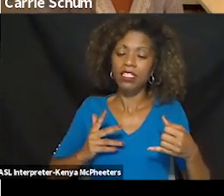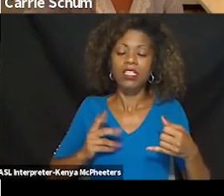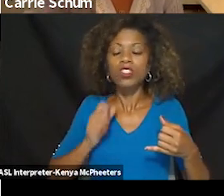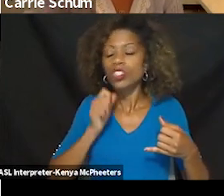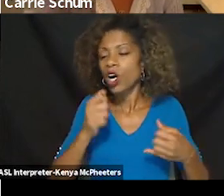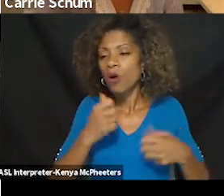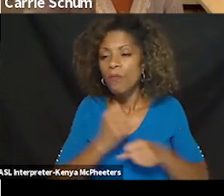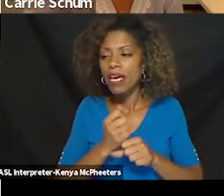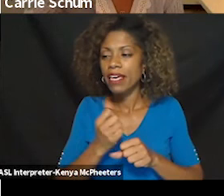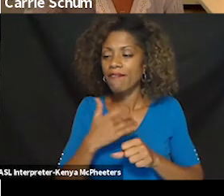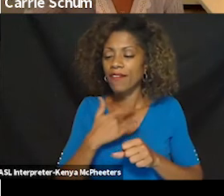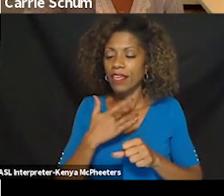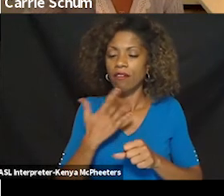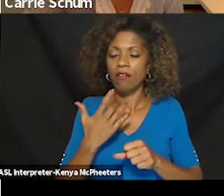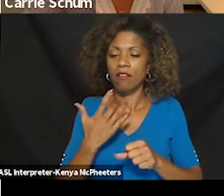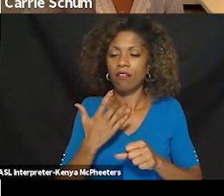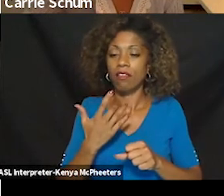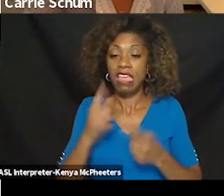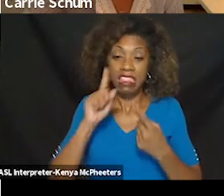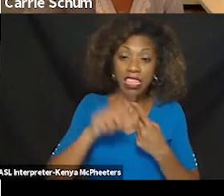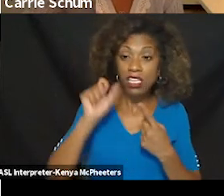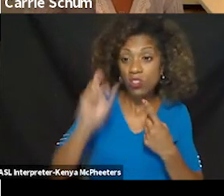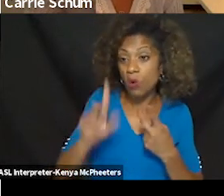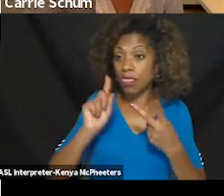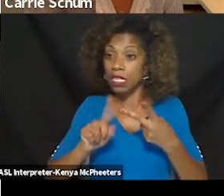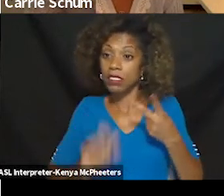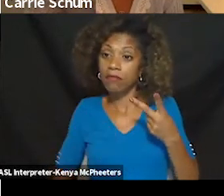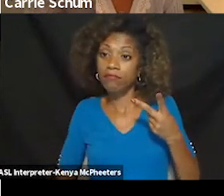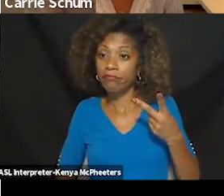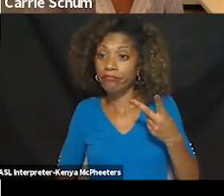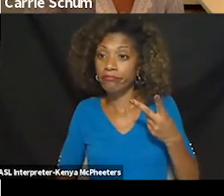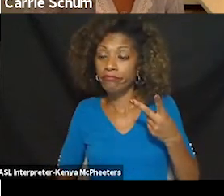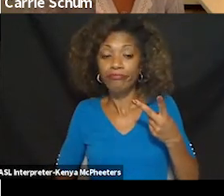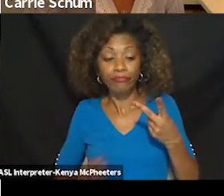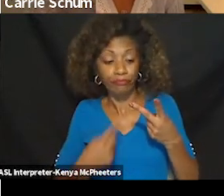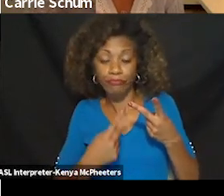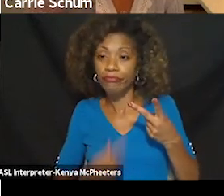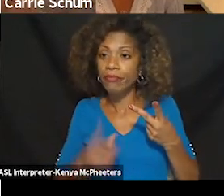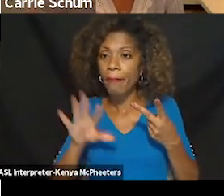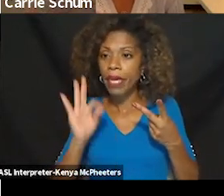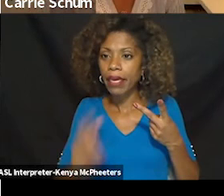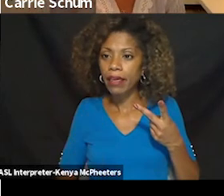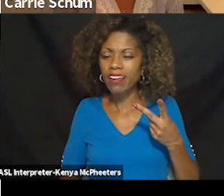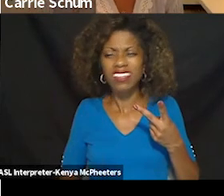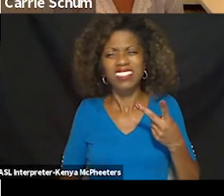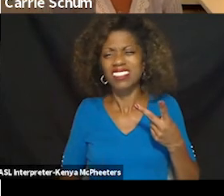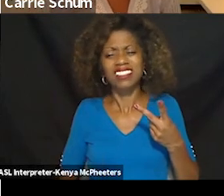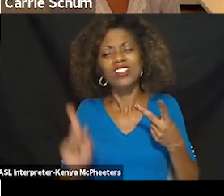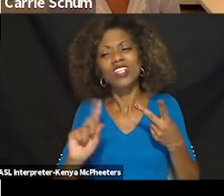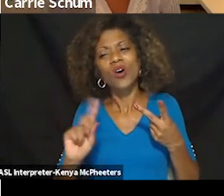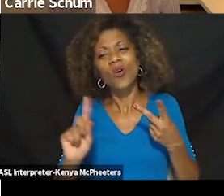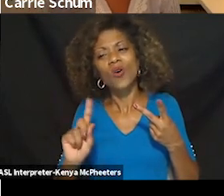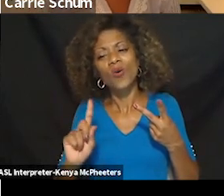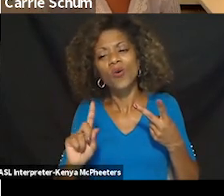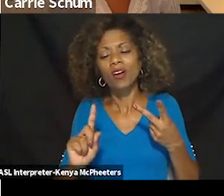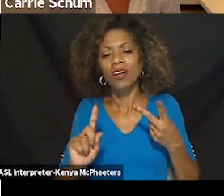it as part of a tool that you can add to your arsenal to help protect yourself and your family. And that this refrain from insistent, demanding,